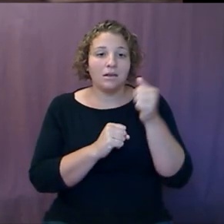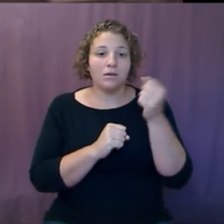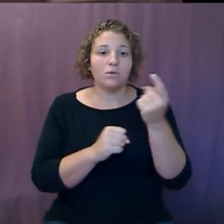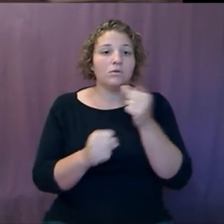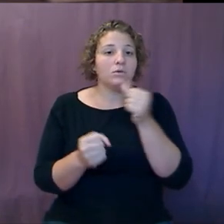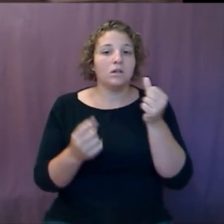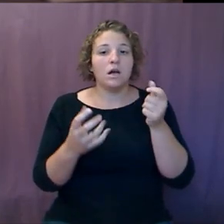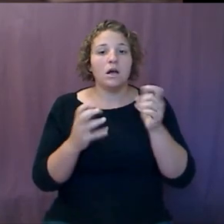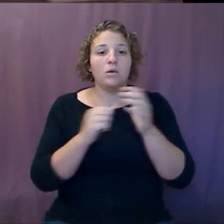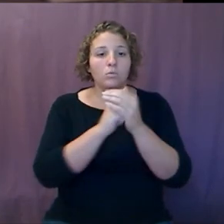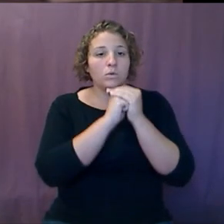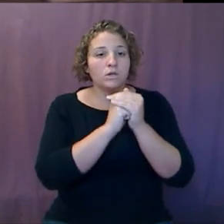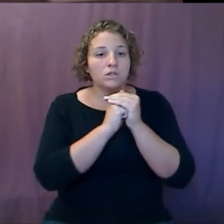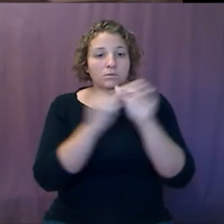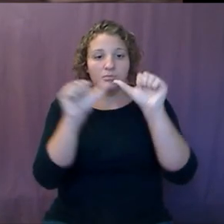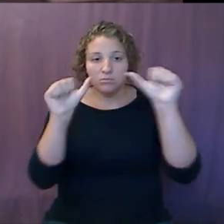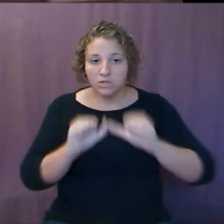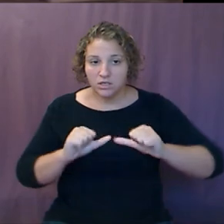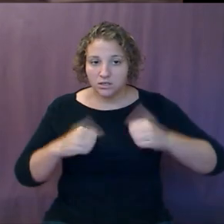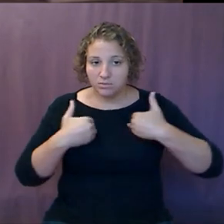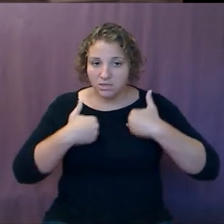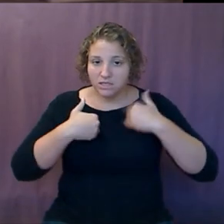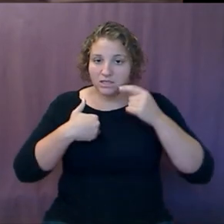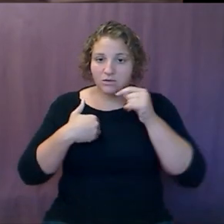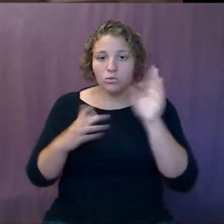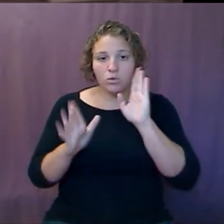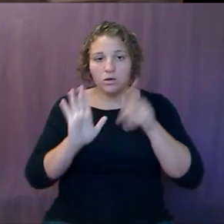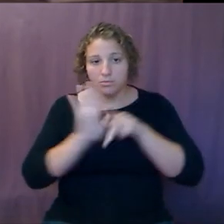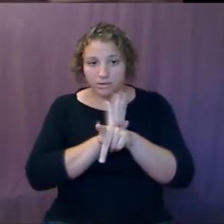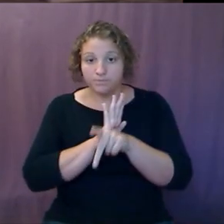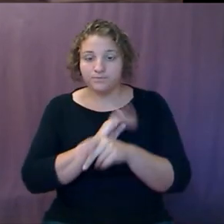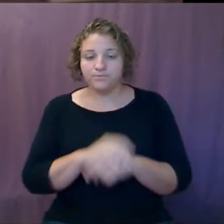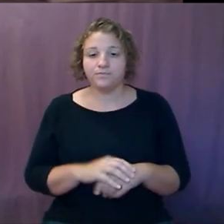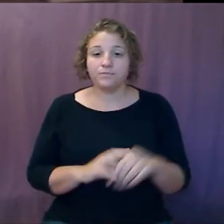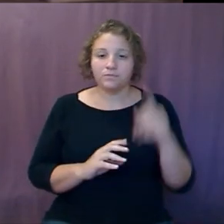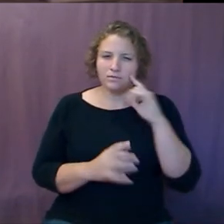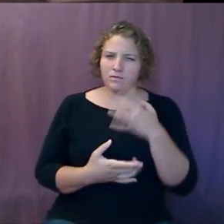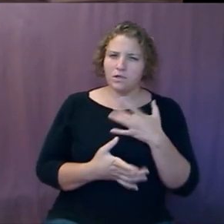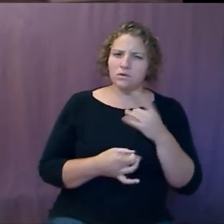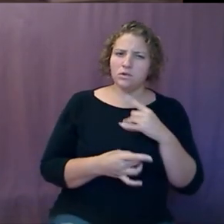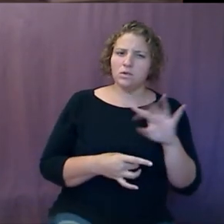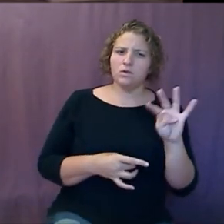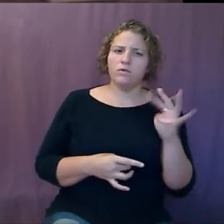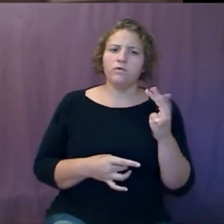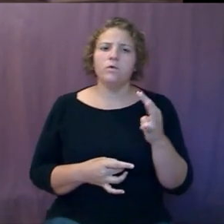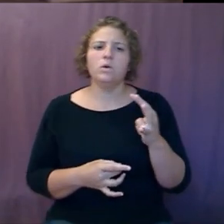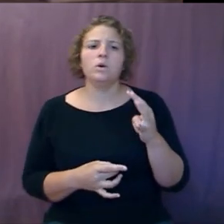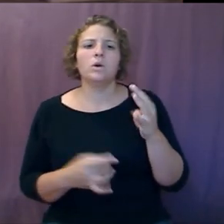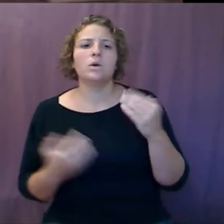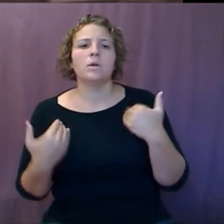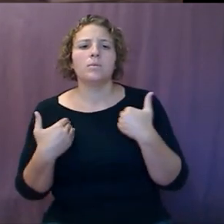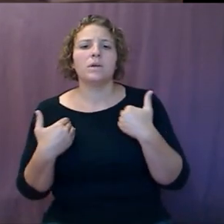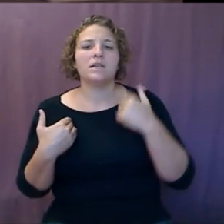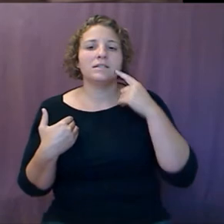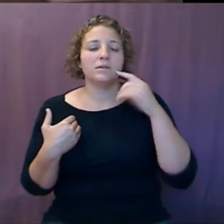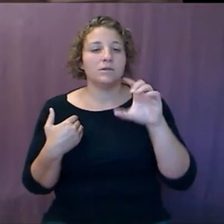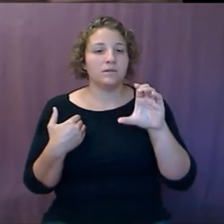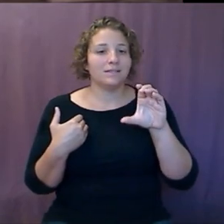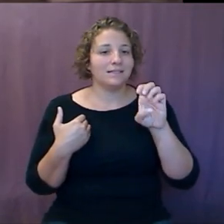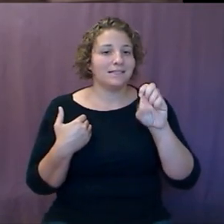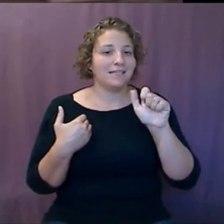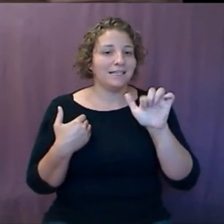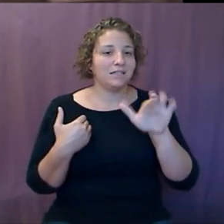the image of the beast that they should be killed interestingly enough in that fourth beast Roman Empire Caesar worship put a lot